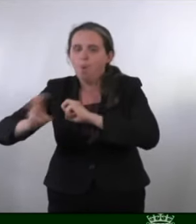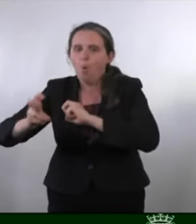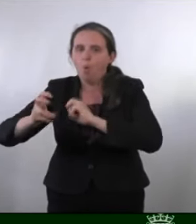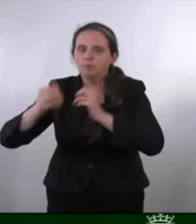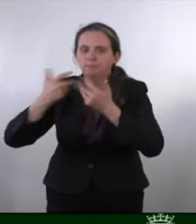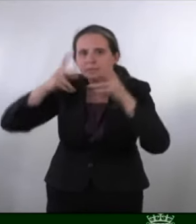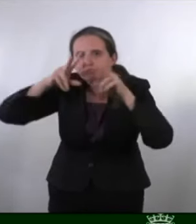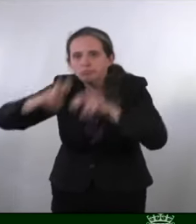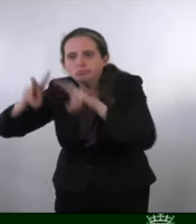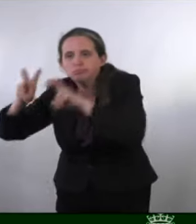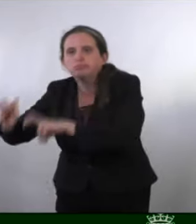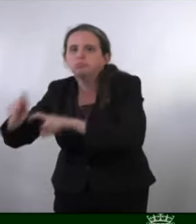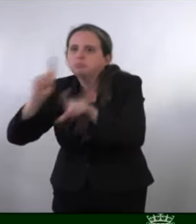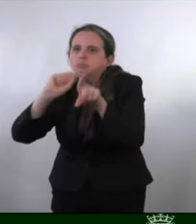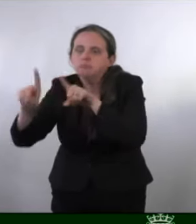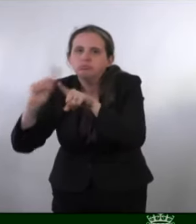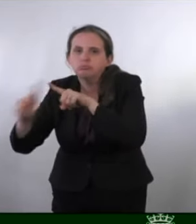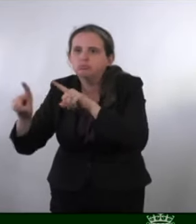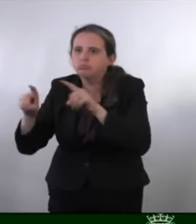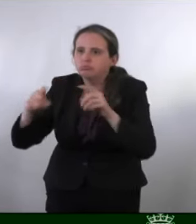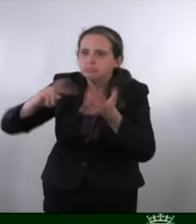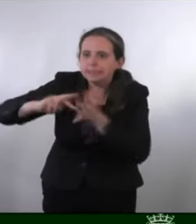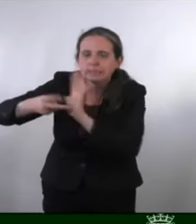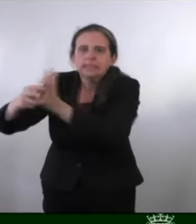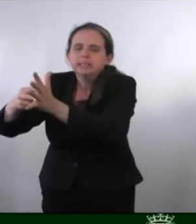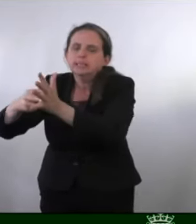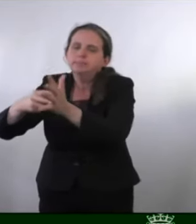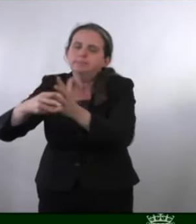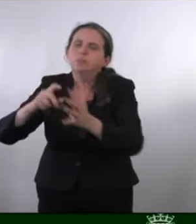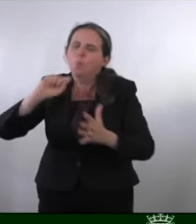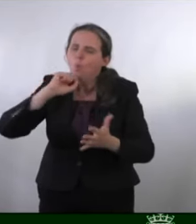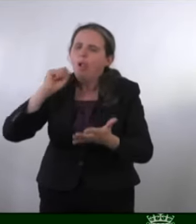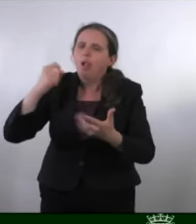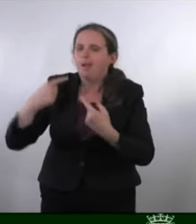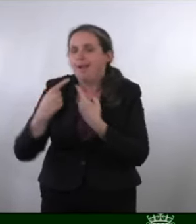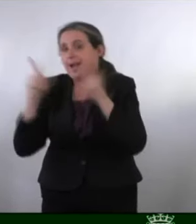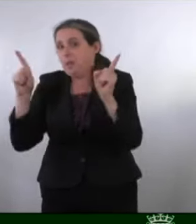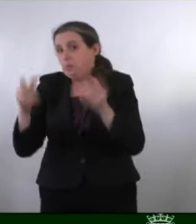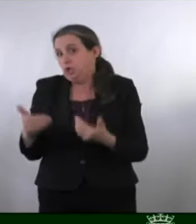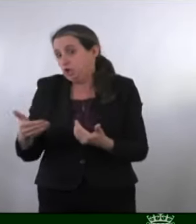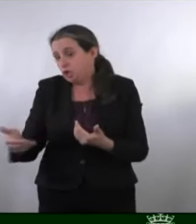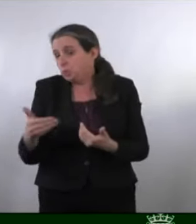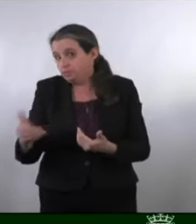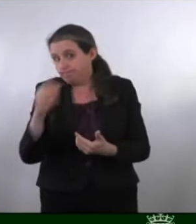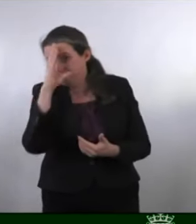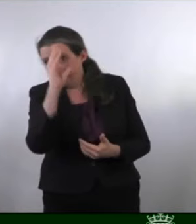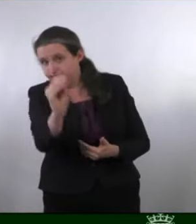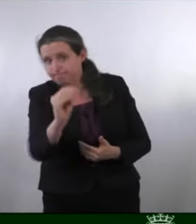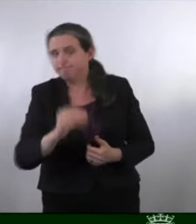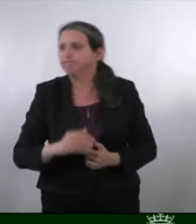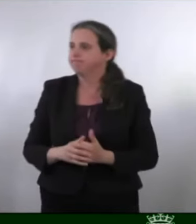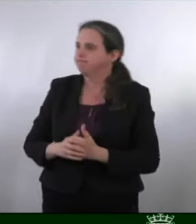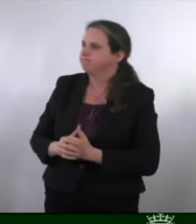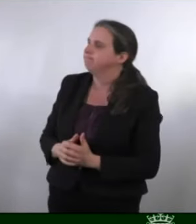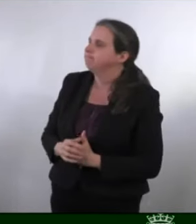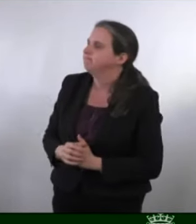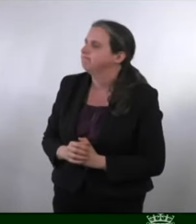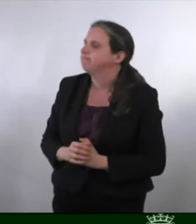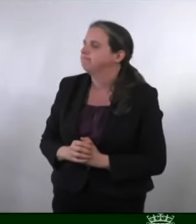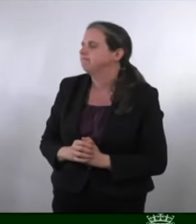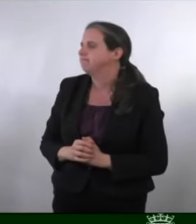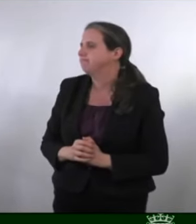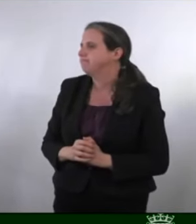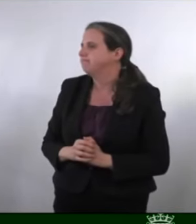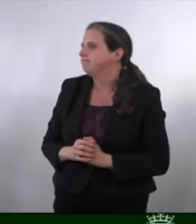have heard what my honourable friend has said loud and clear, and he'll be making some announcements very shortly. Munira Wilson. Thank you, Madam